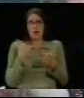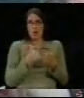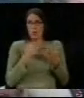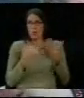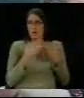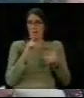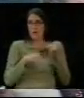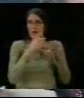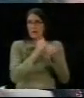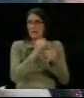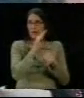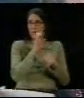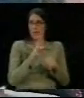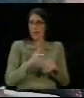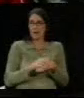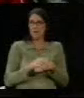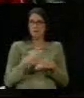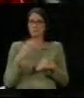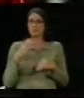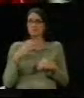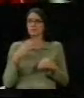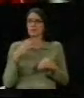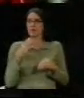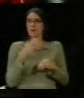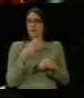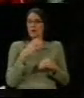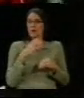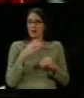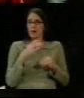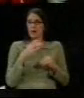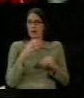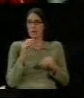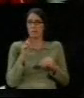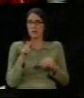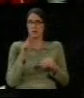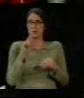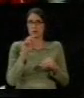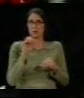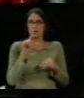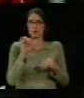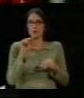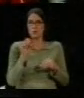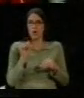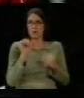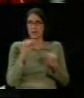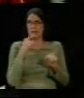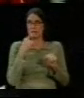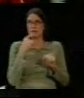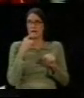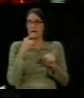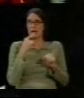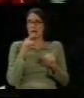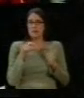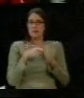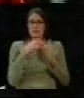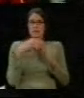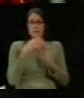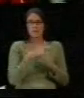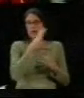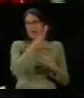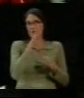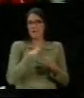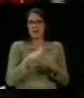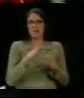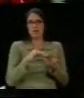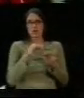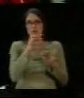recoup. Mr. Owings, I think, can tell you that this commission has never delayed a funding of a project based on